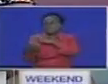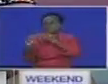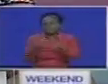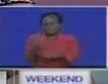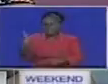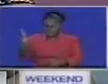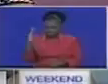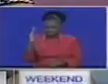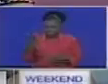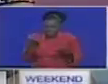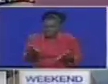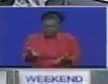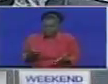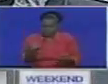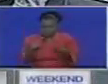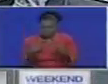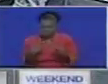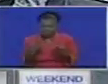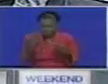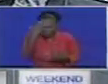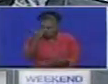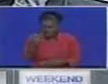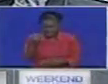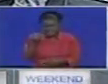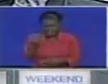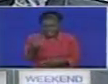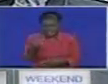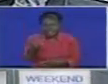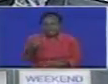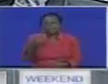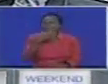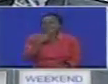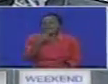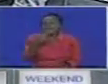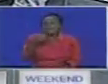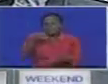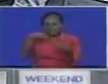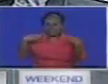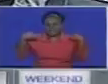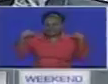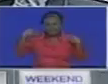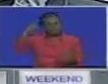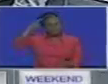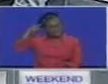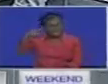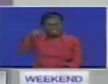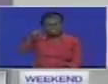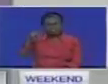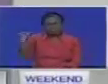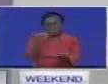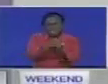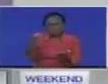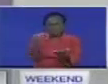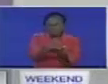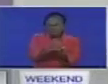a moment, because these now infamous men in black, many people asking, why didn't you hire a credible